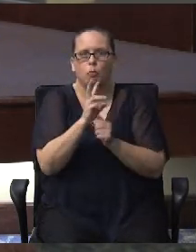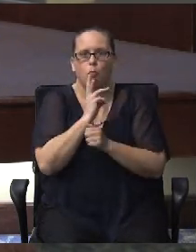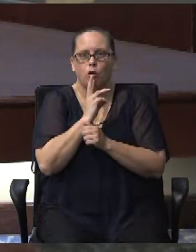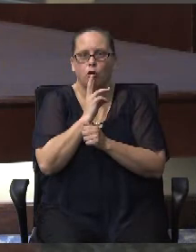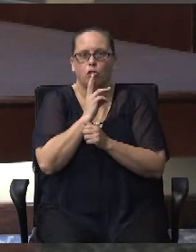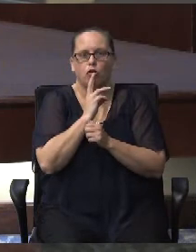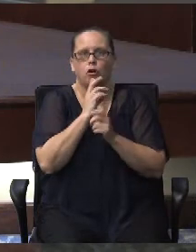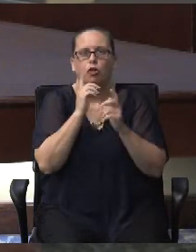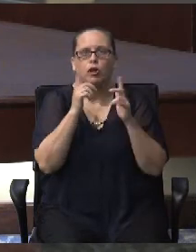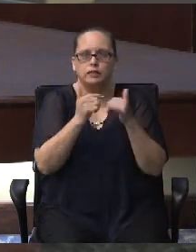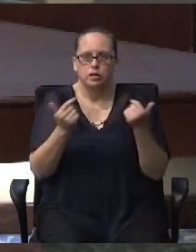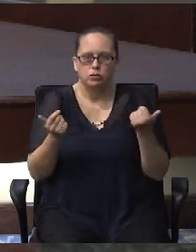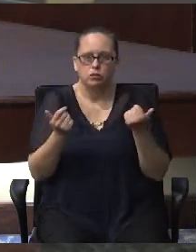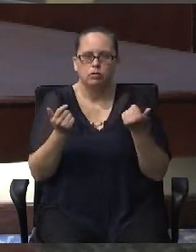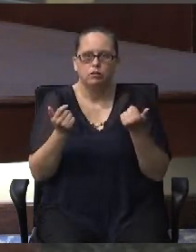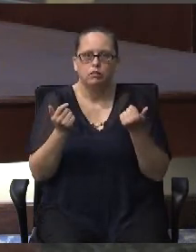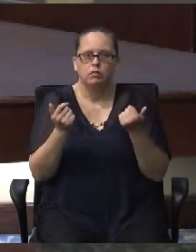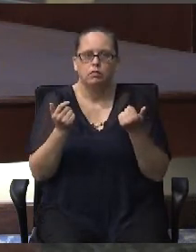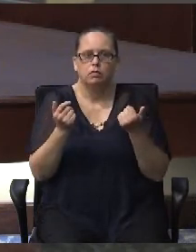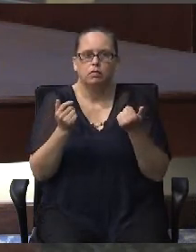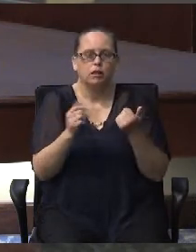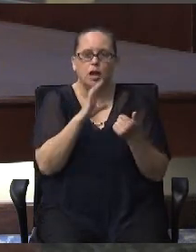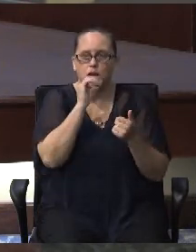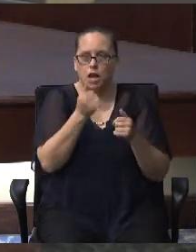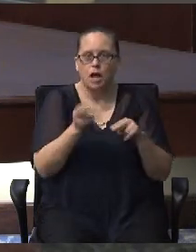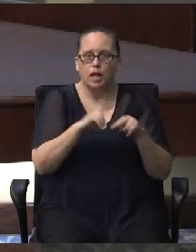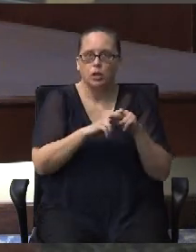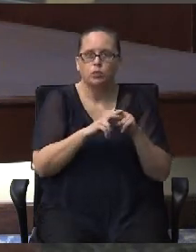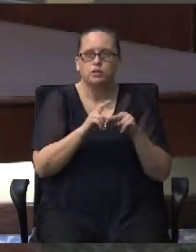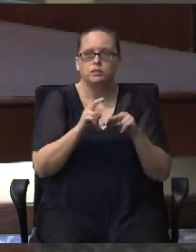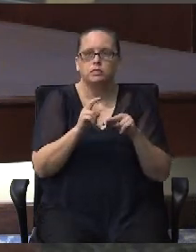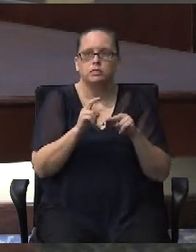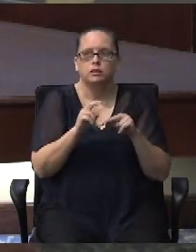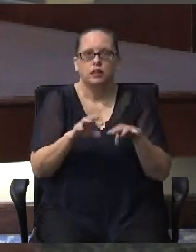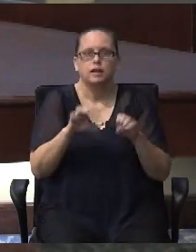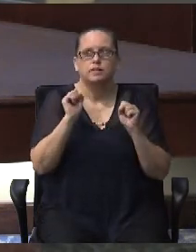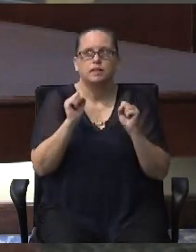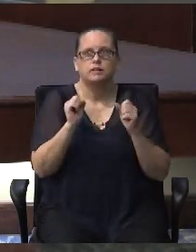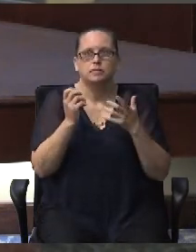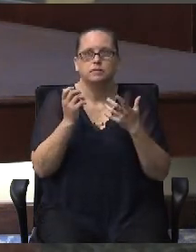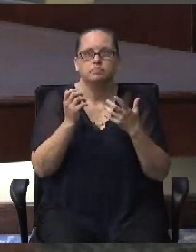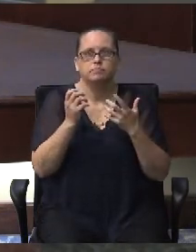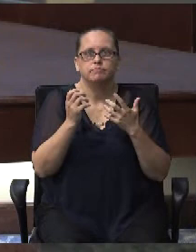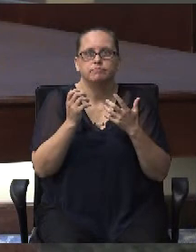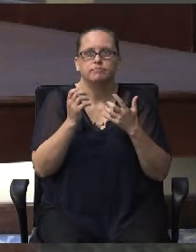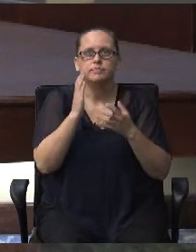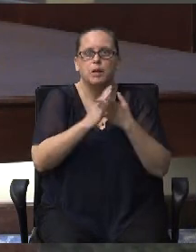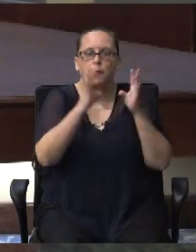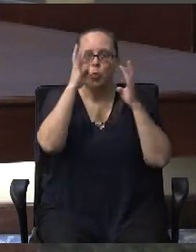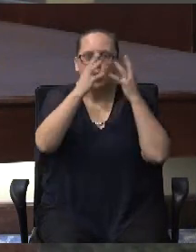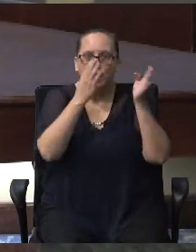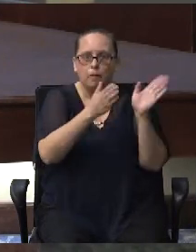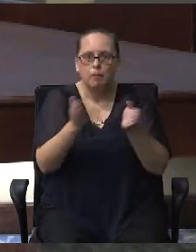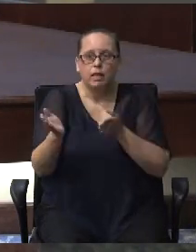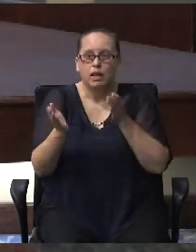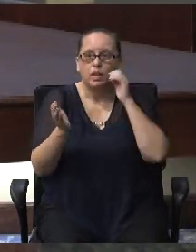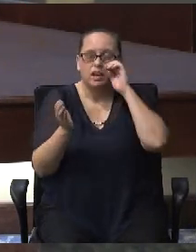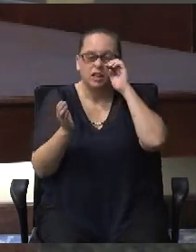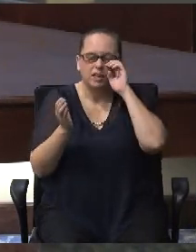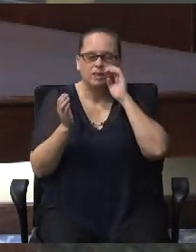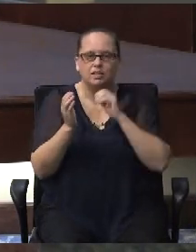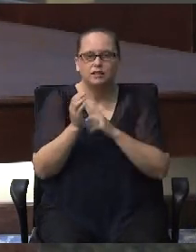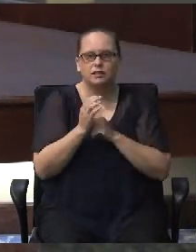et cetera, and not increase. It takes some creative planning